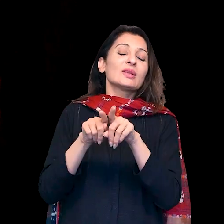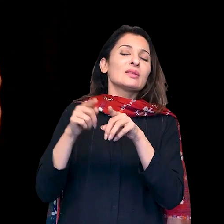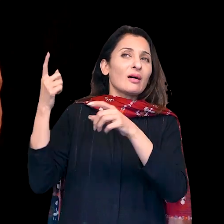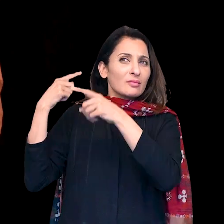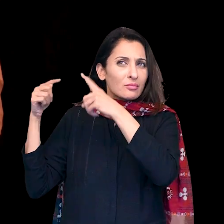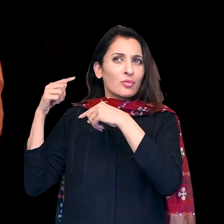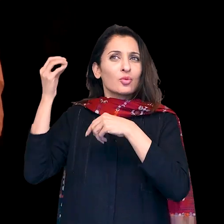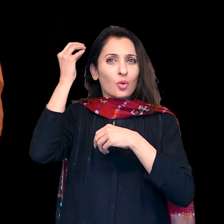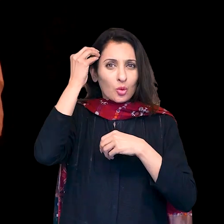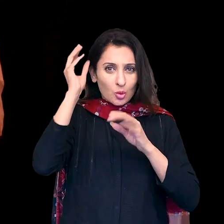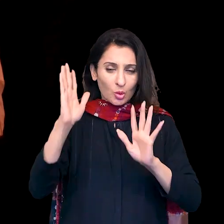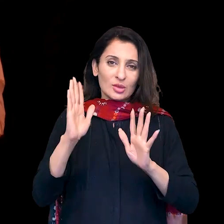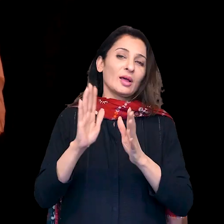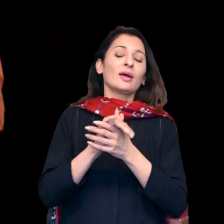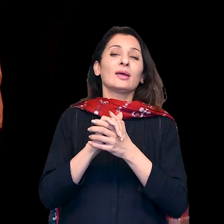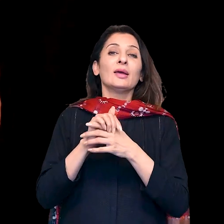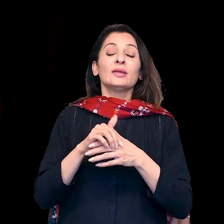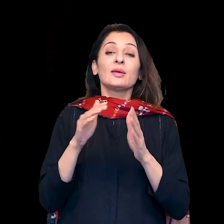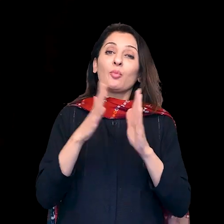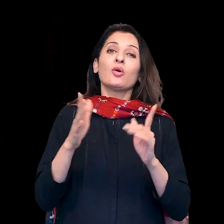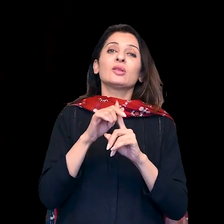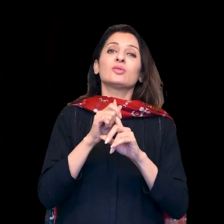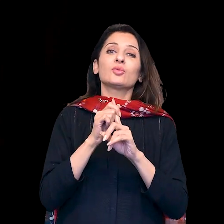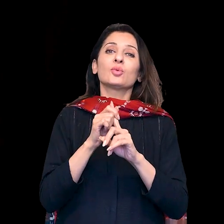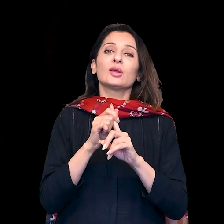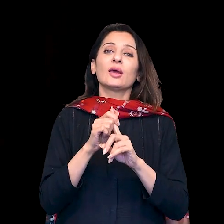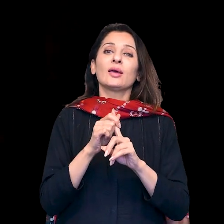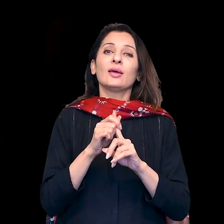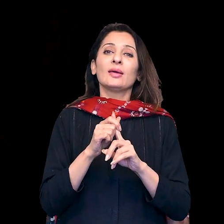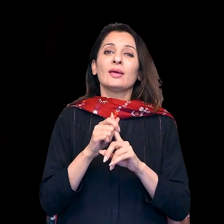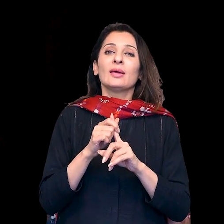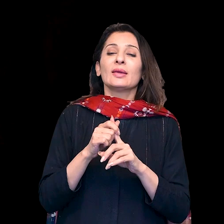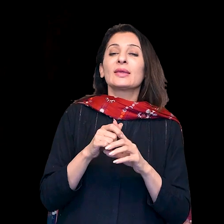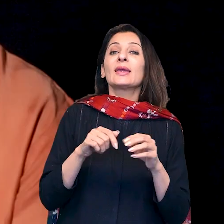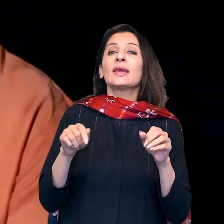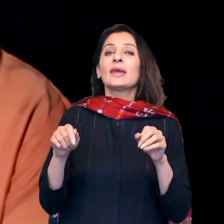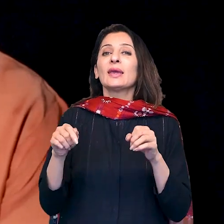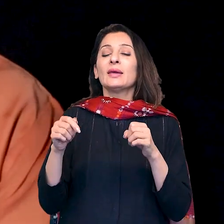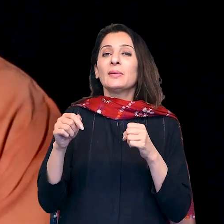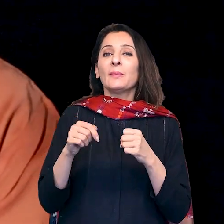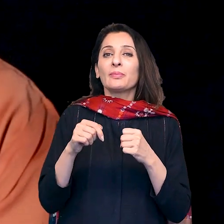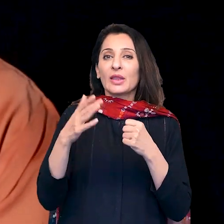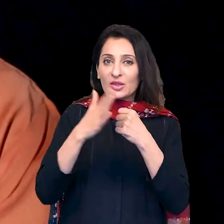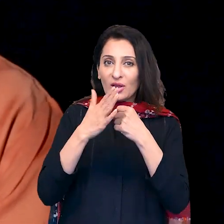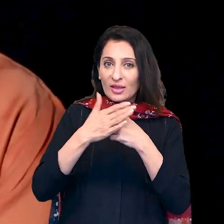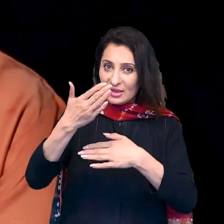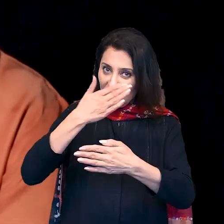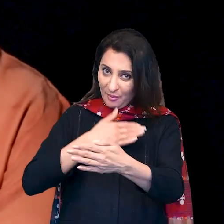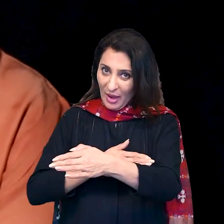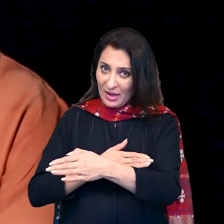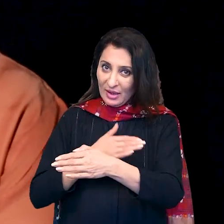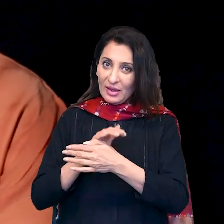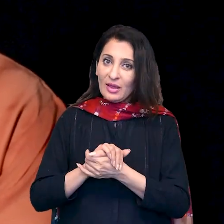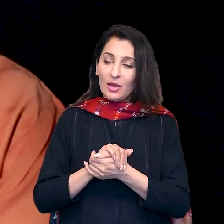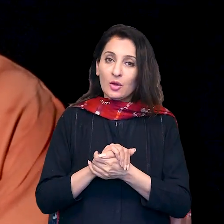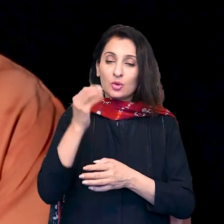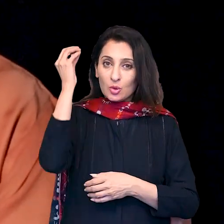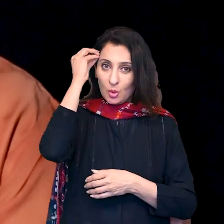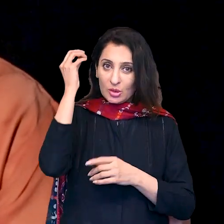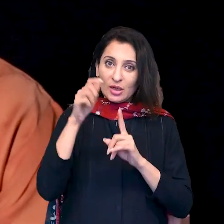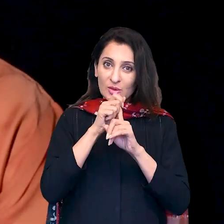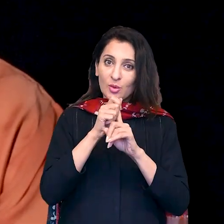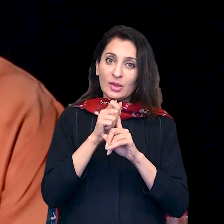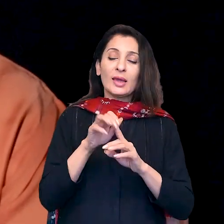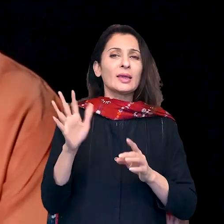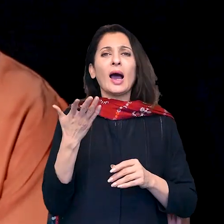perception of who we want them to be. So I feel it is very, very important that before people get married, they define what is it that